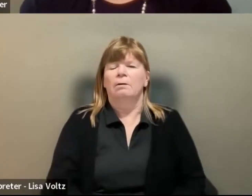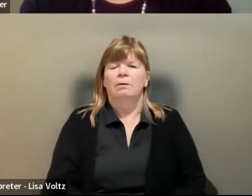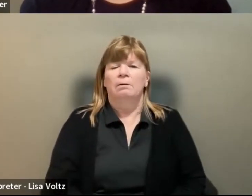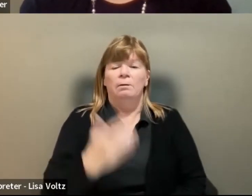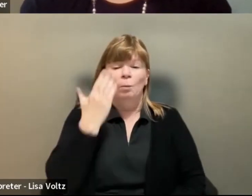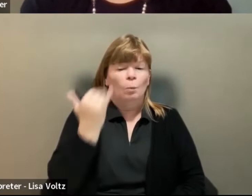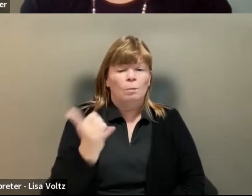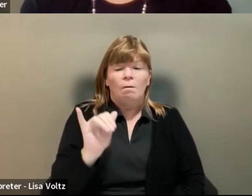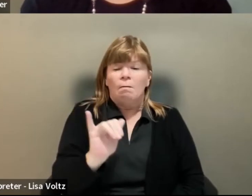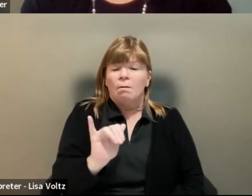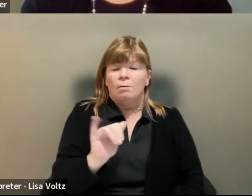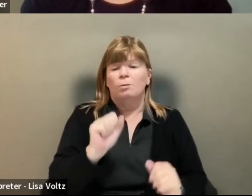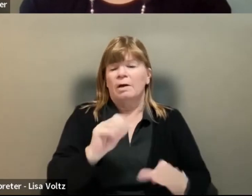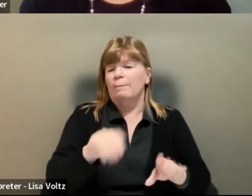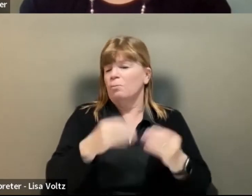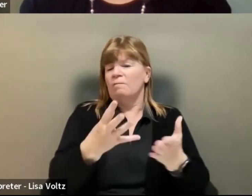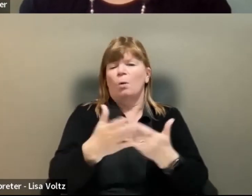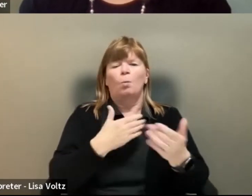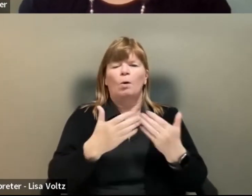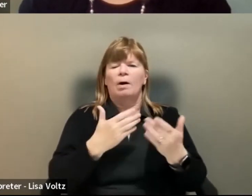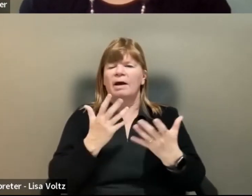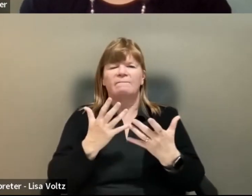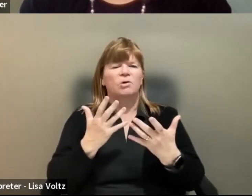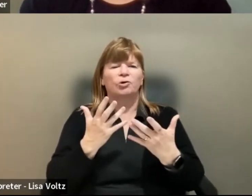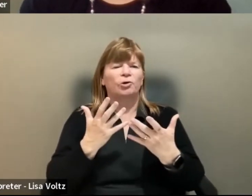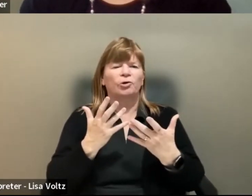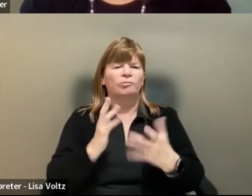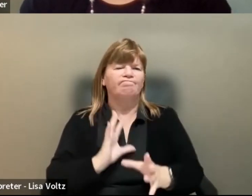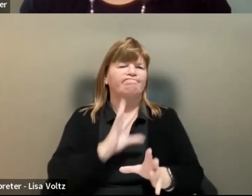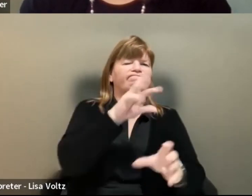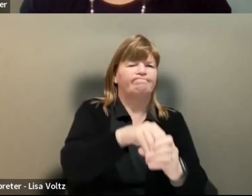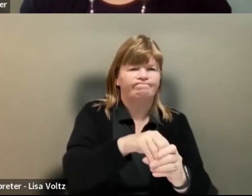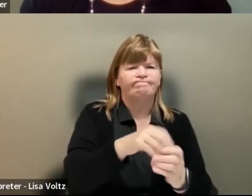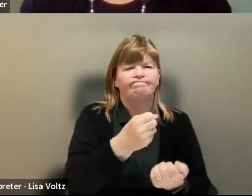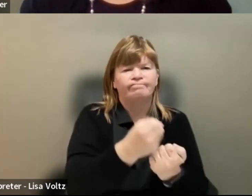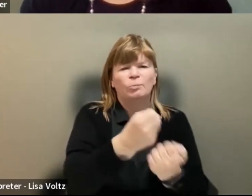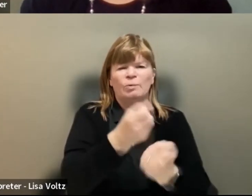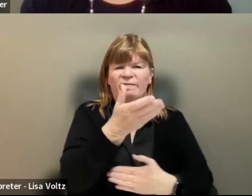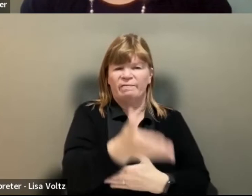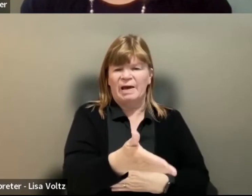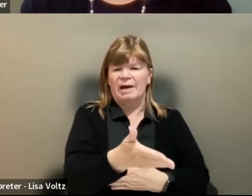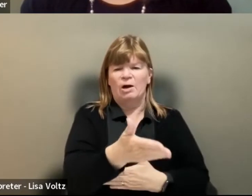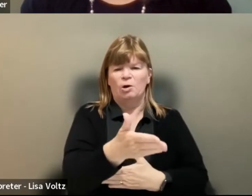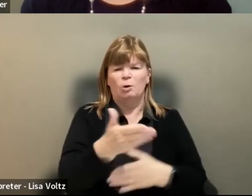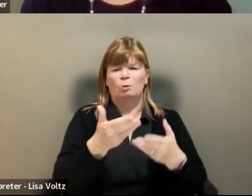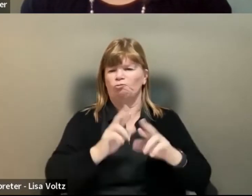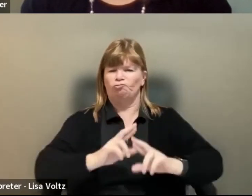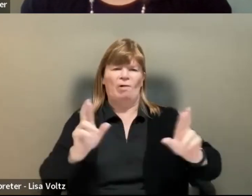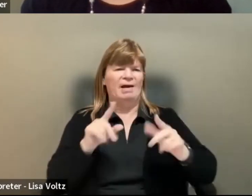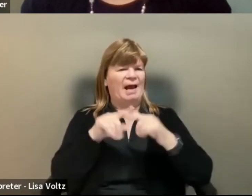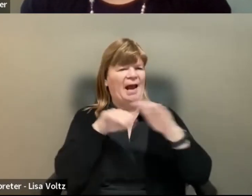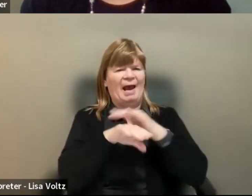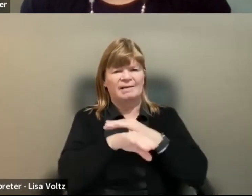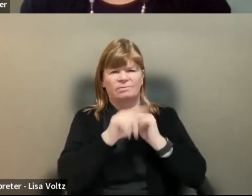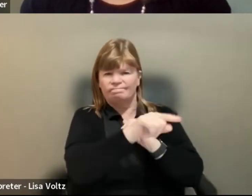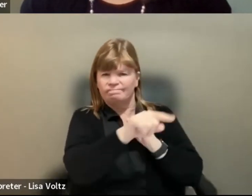can also provide whatever intervention in that location, you have ready access to those individuals.